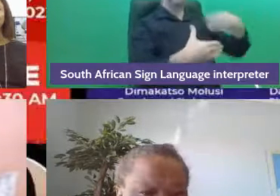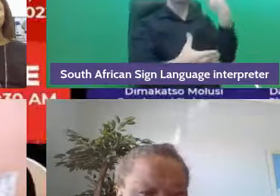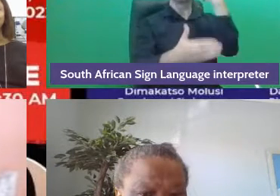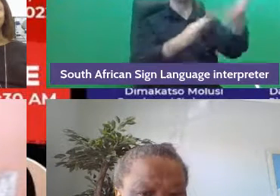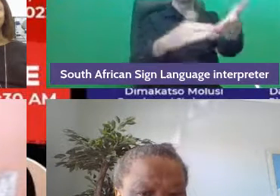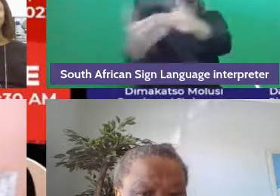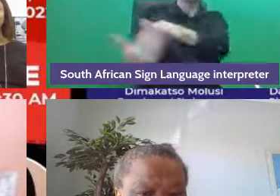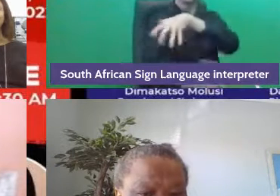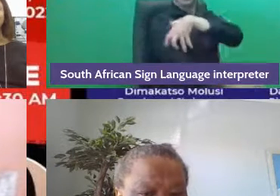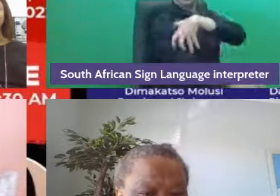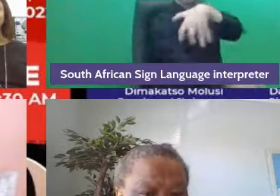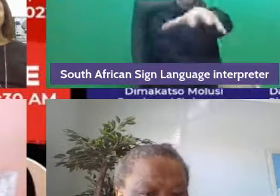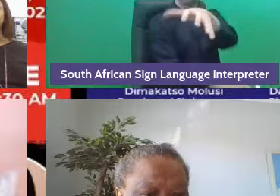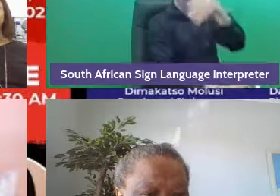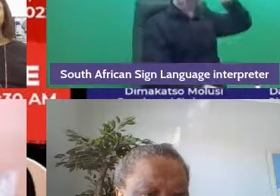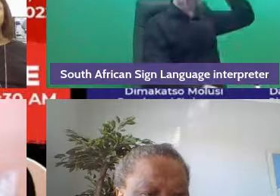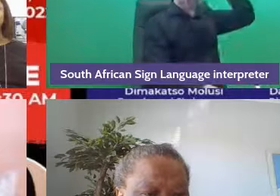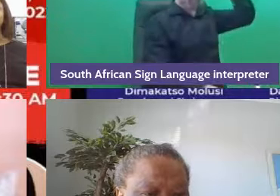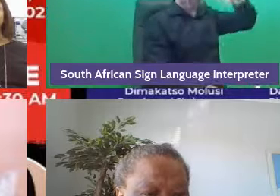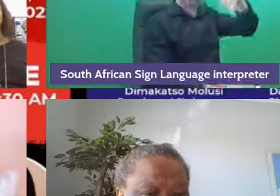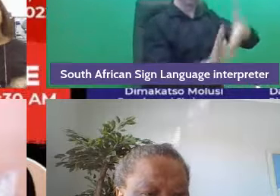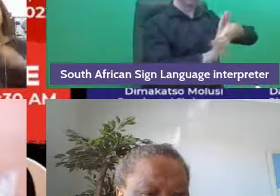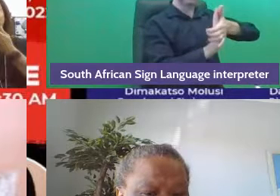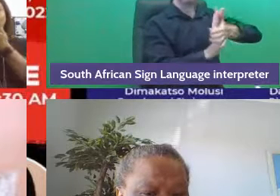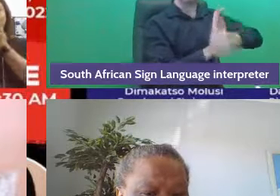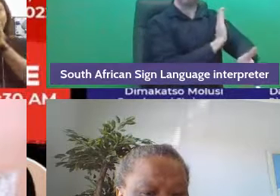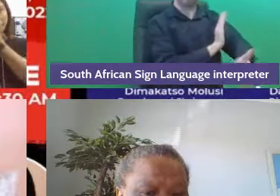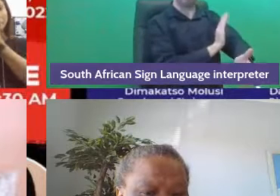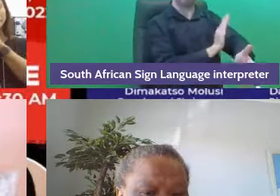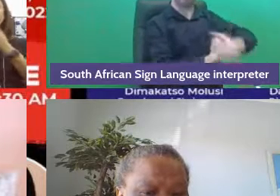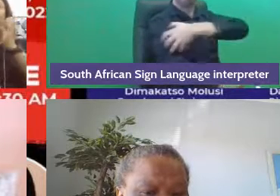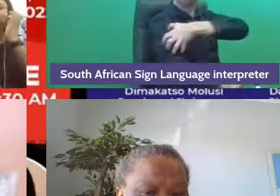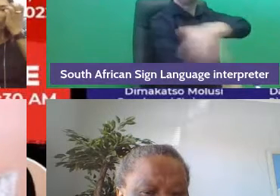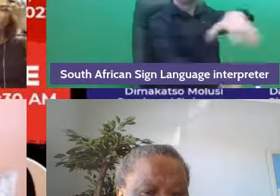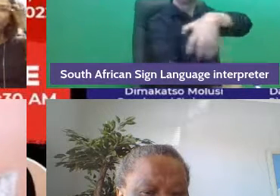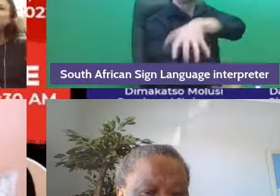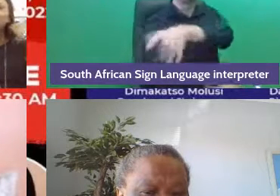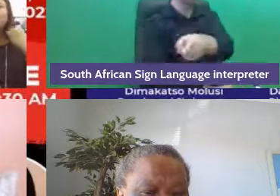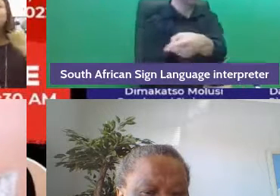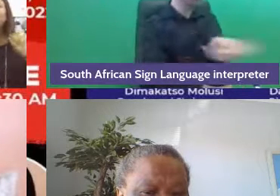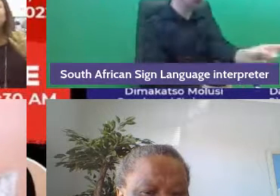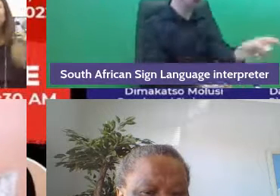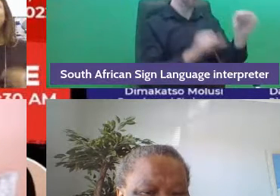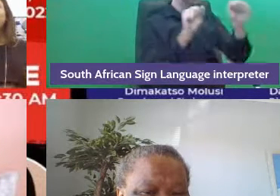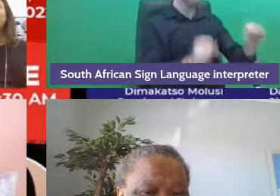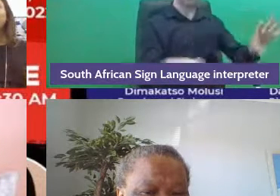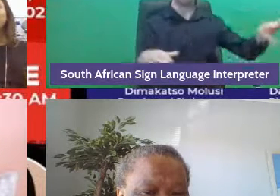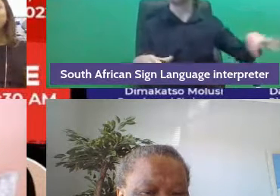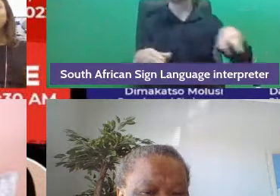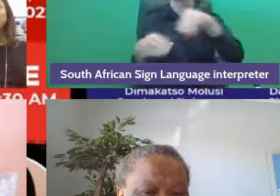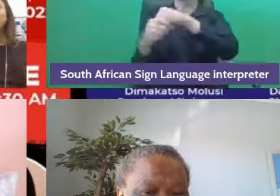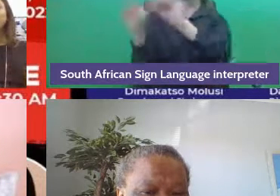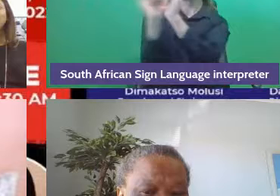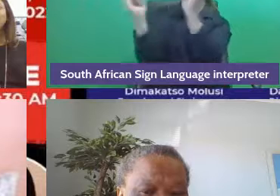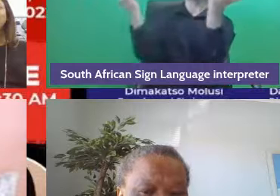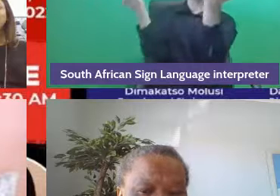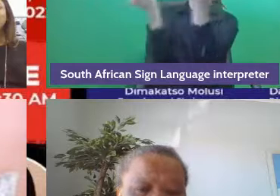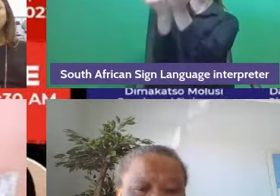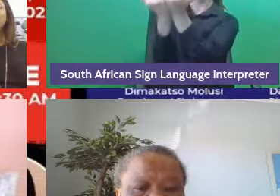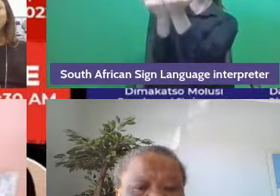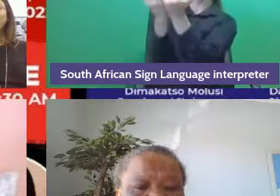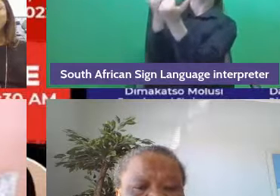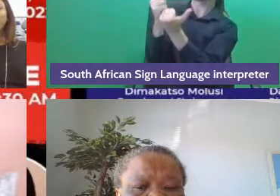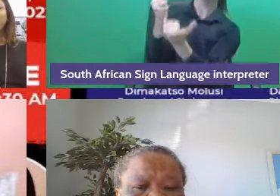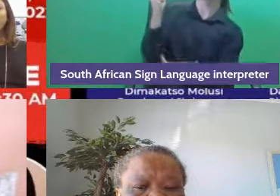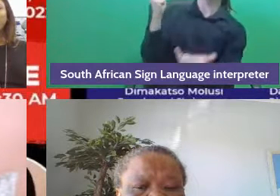knowledge and skills which enable the community to participate in their self-governance and live independently, which